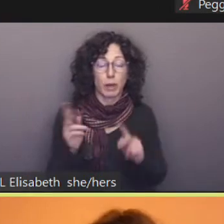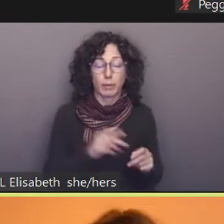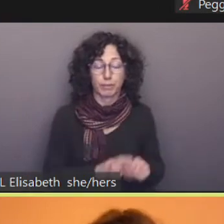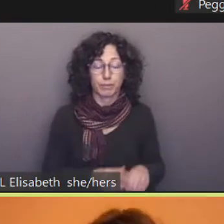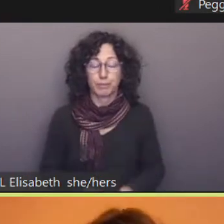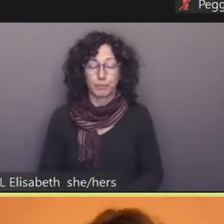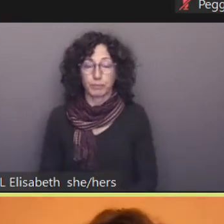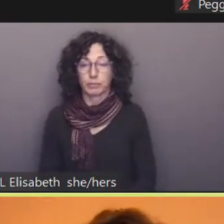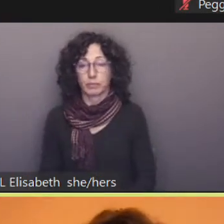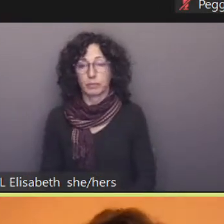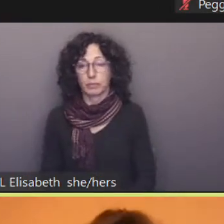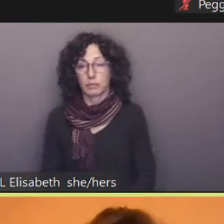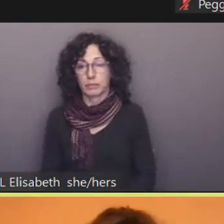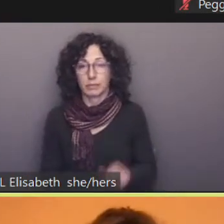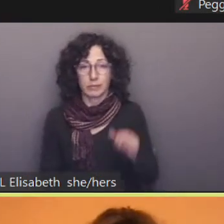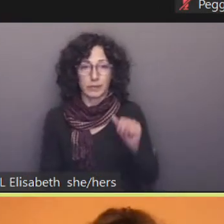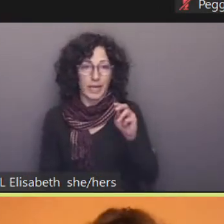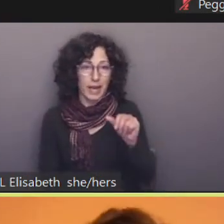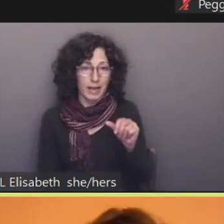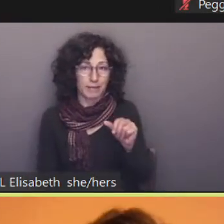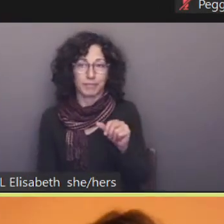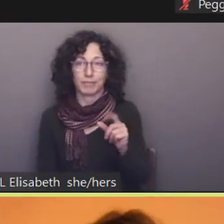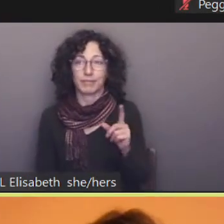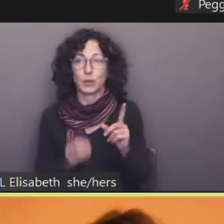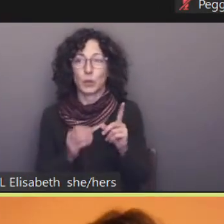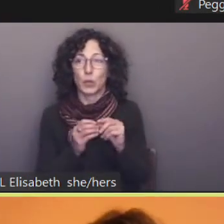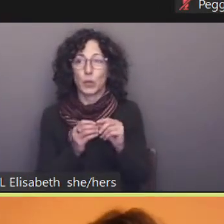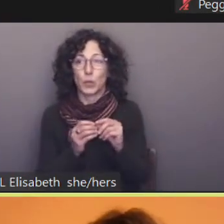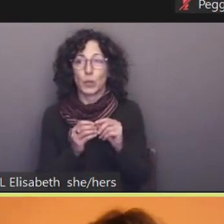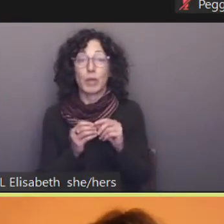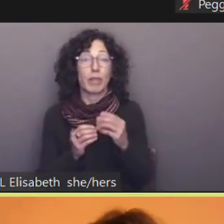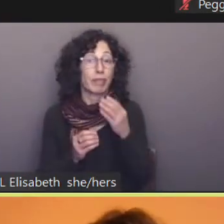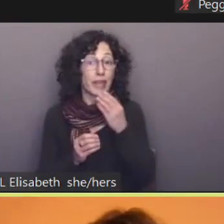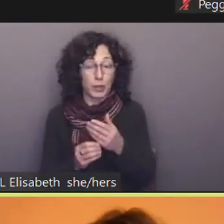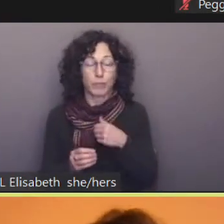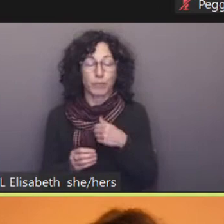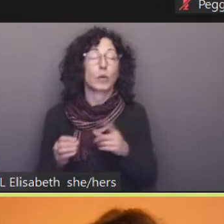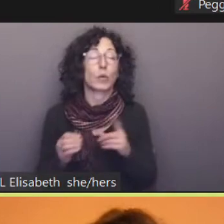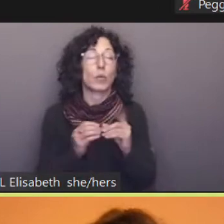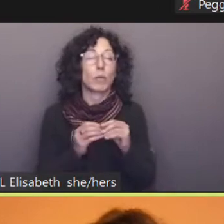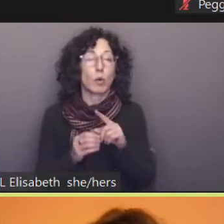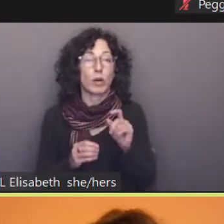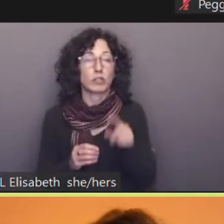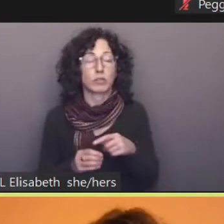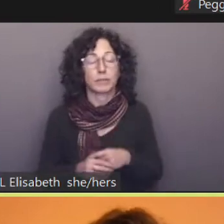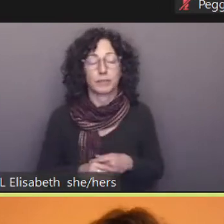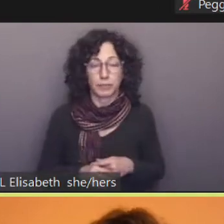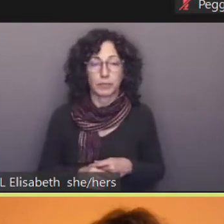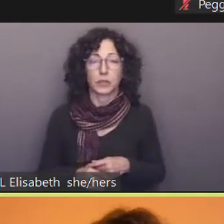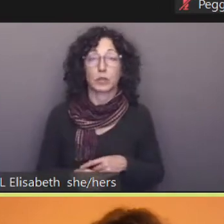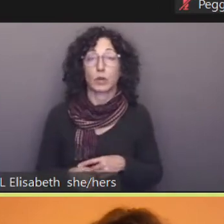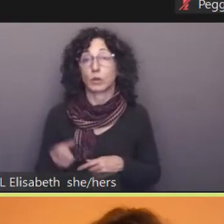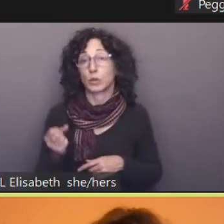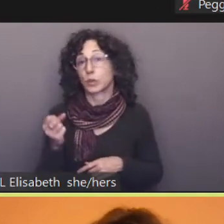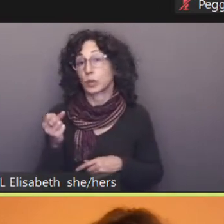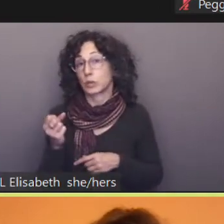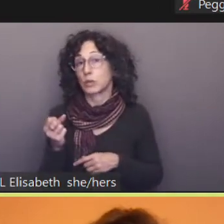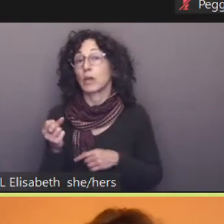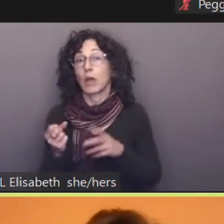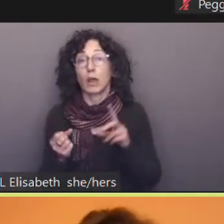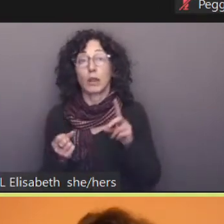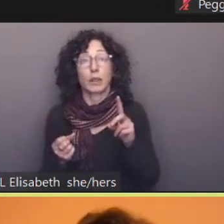Thank you, Dr. Atkinson. You have one more question. Is there a difference in the dose for the 12 to 15 age